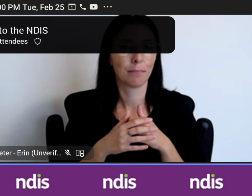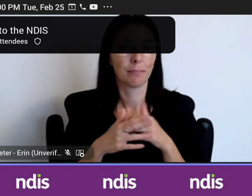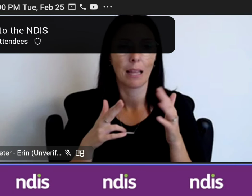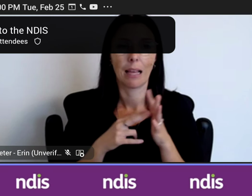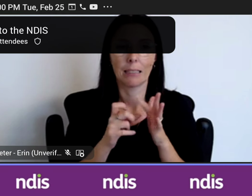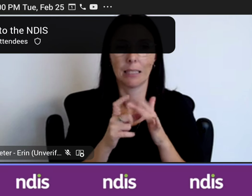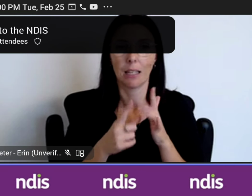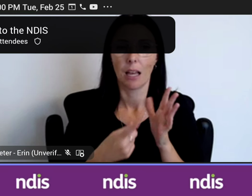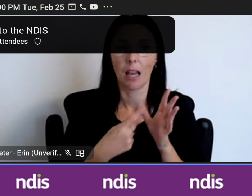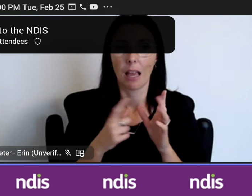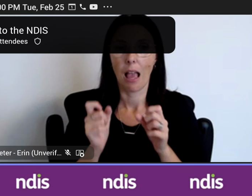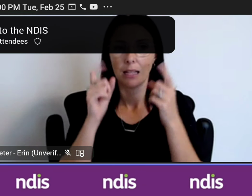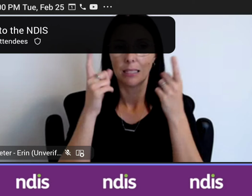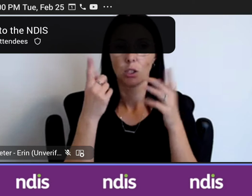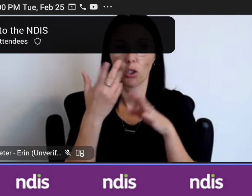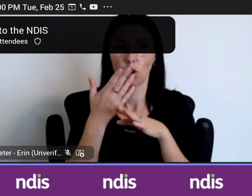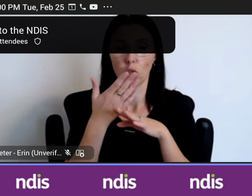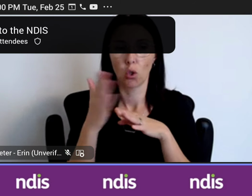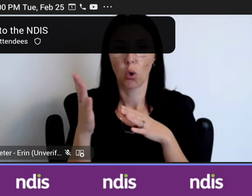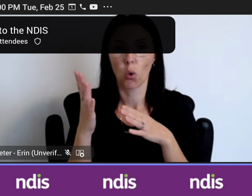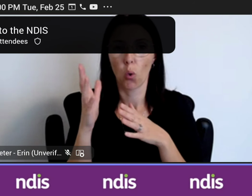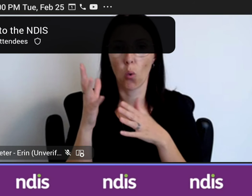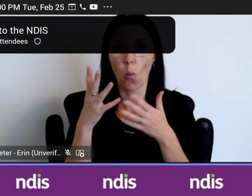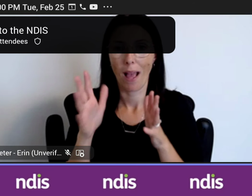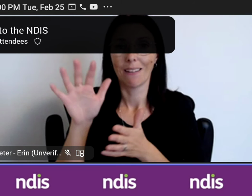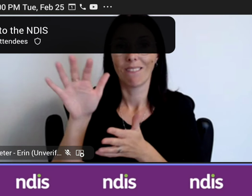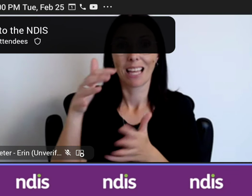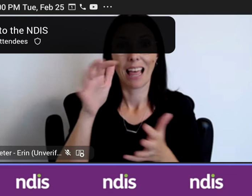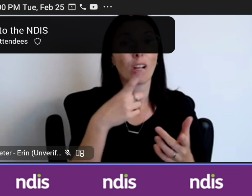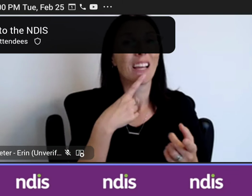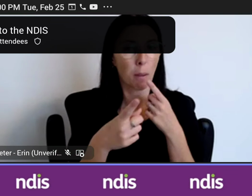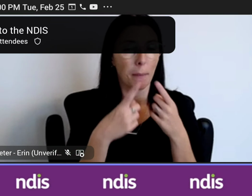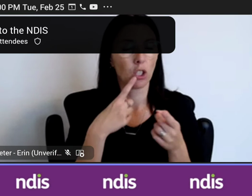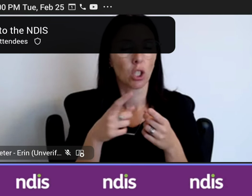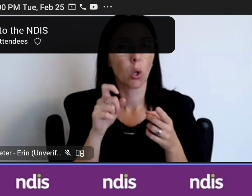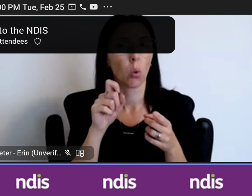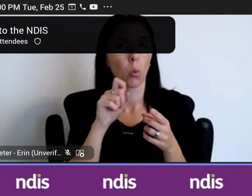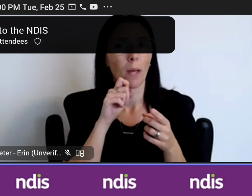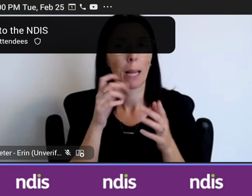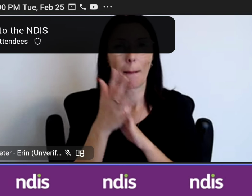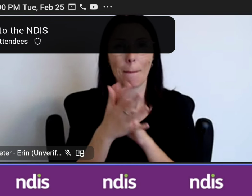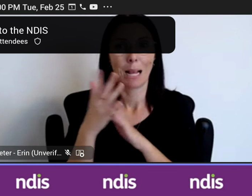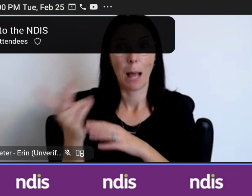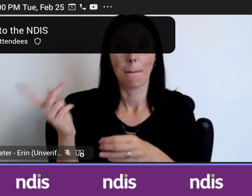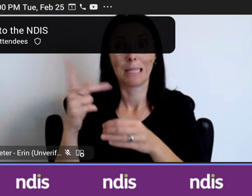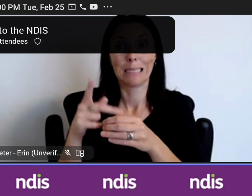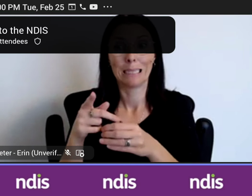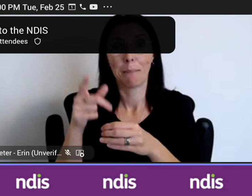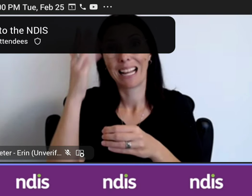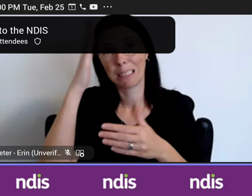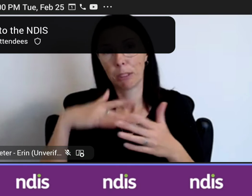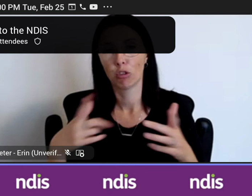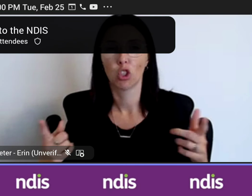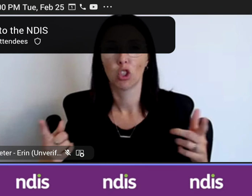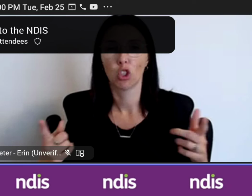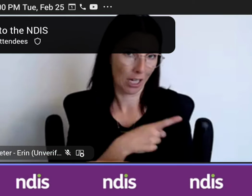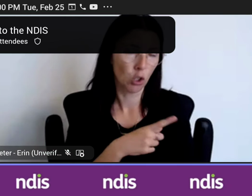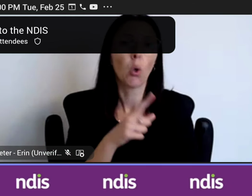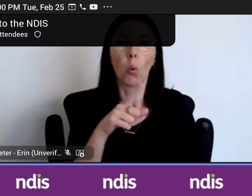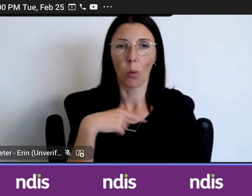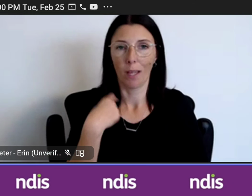new ways of gathering information will change participants' experience, and we will continue